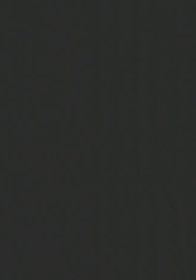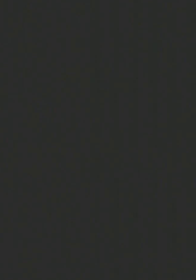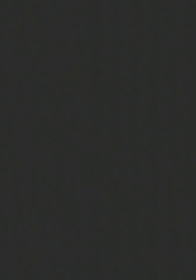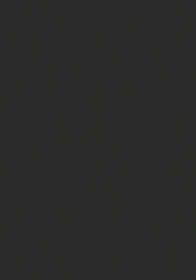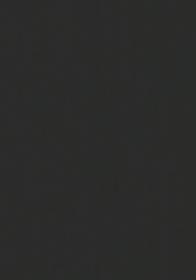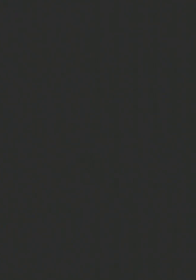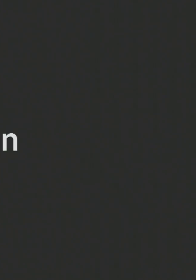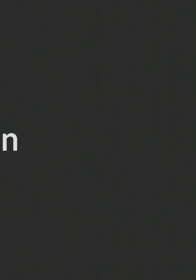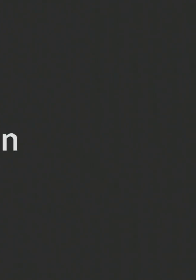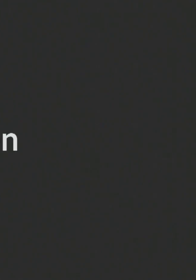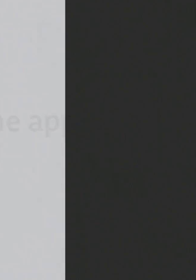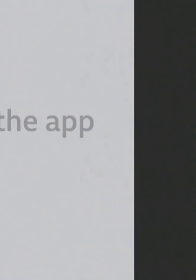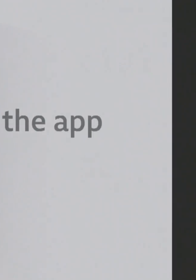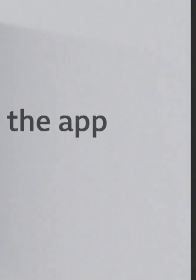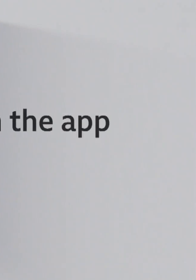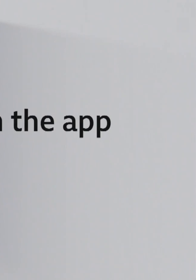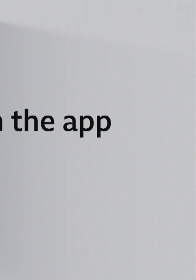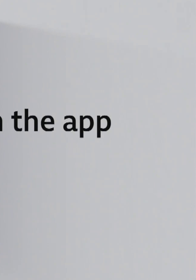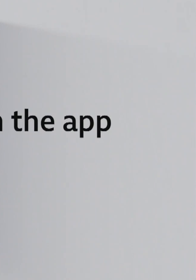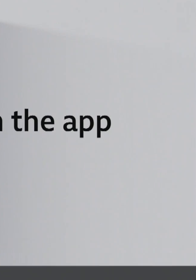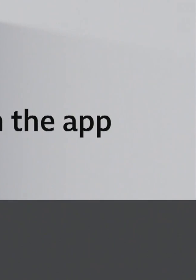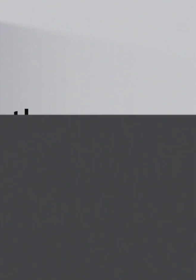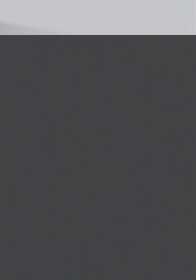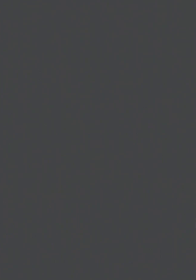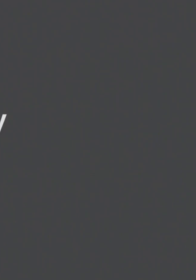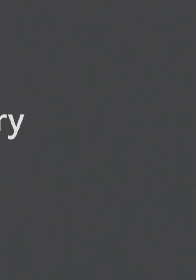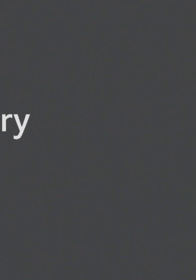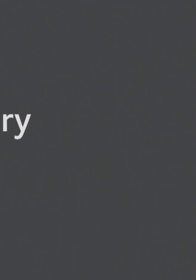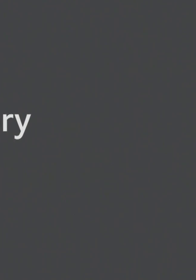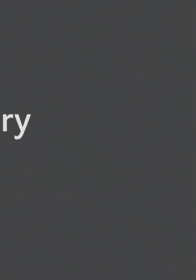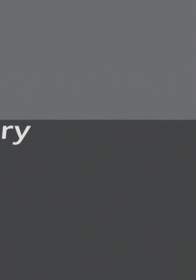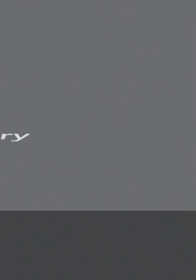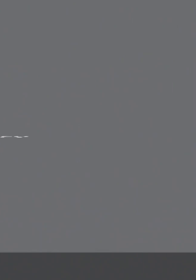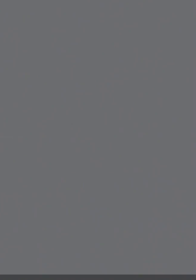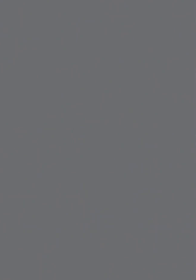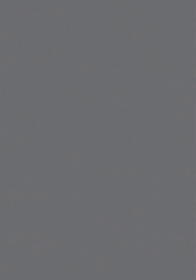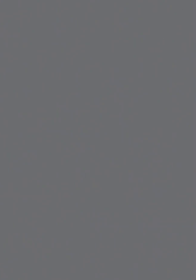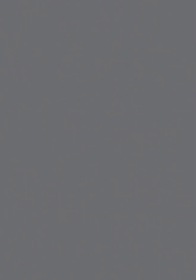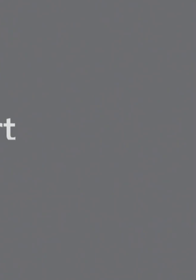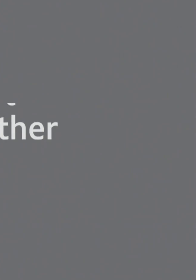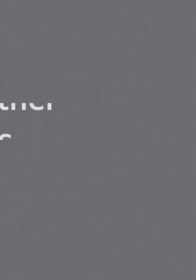See the headlines as they happen and watch BBC News live in the app and get the full story with